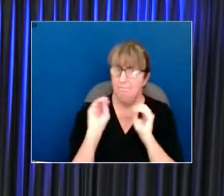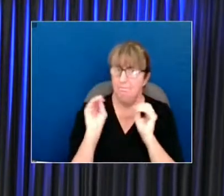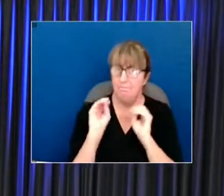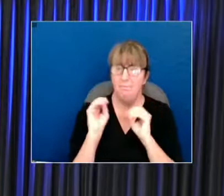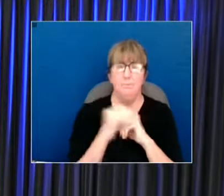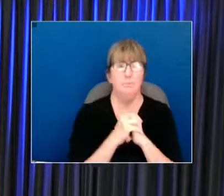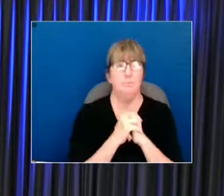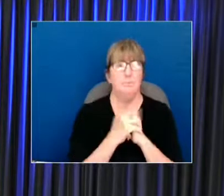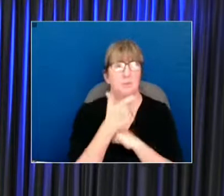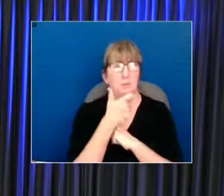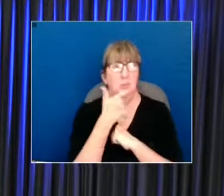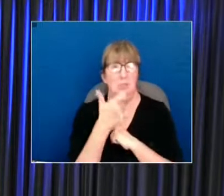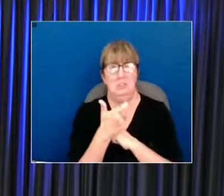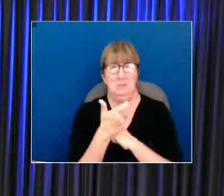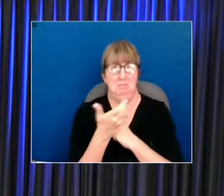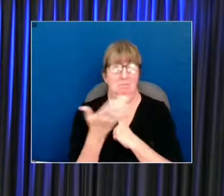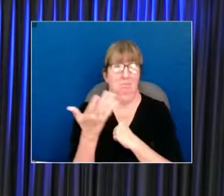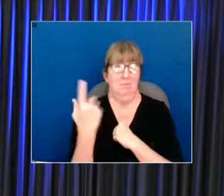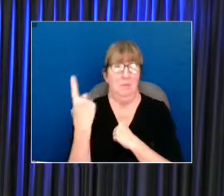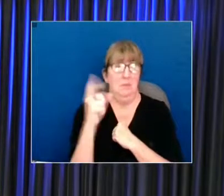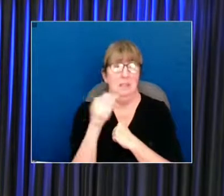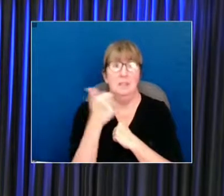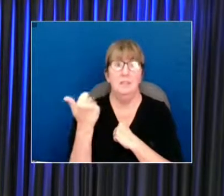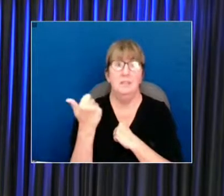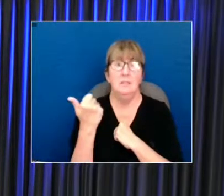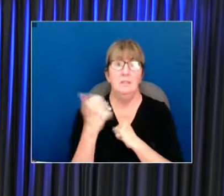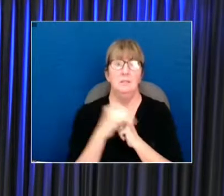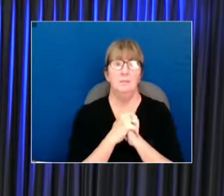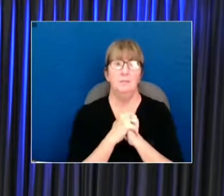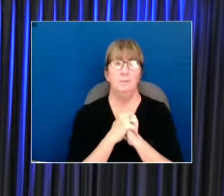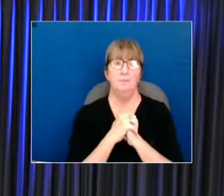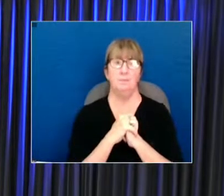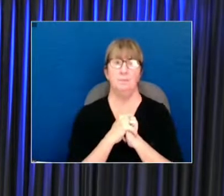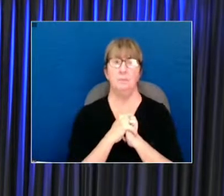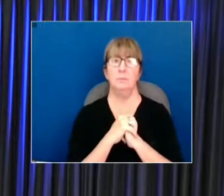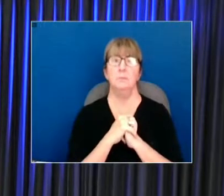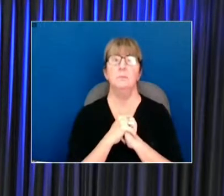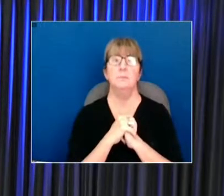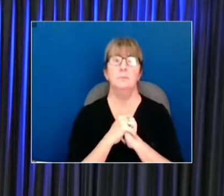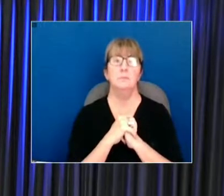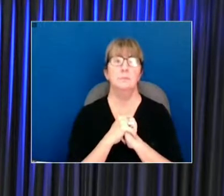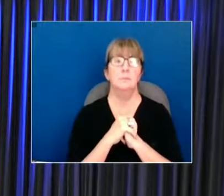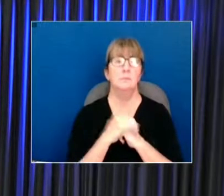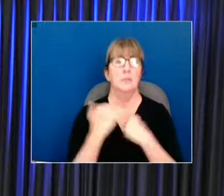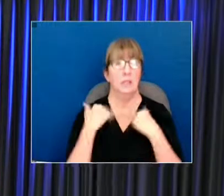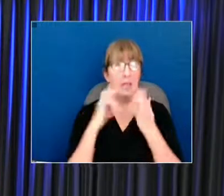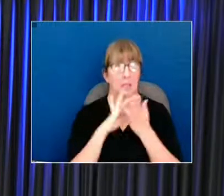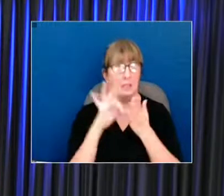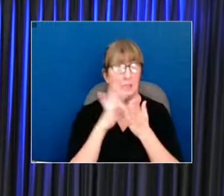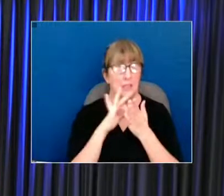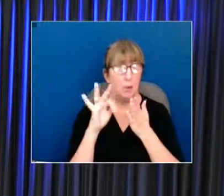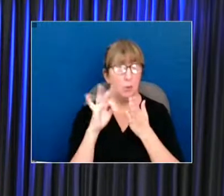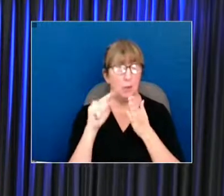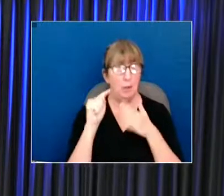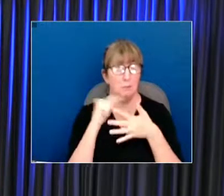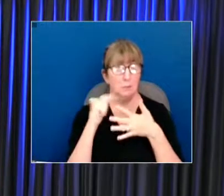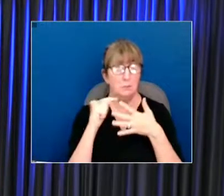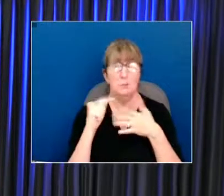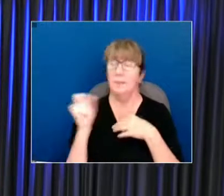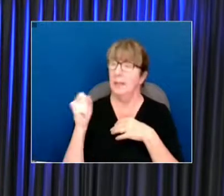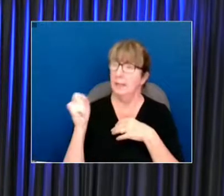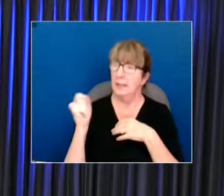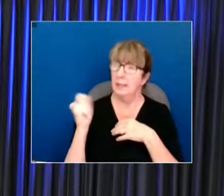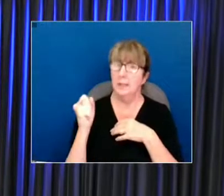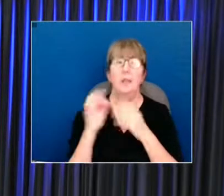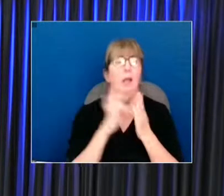of like, okay, so let's see. It has a That link countdown. takes you to a countdown, yes. Okay, it has a correct.